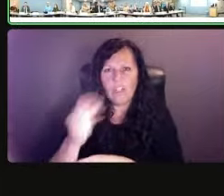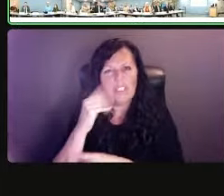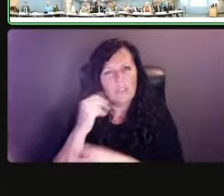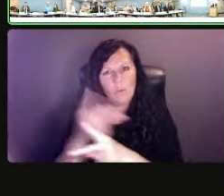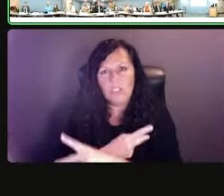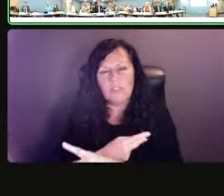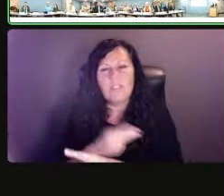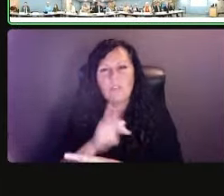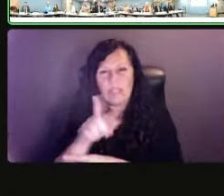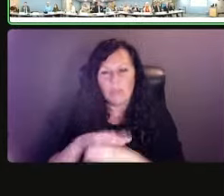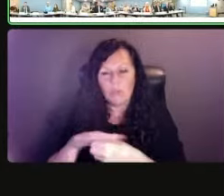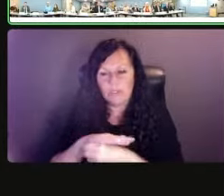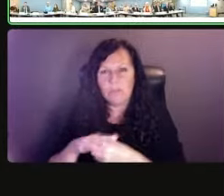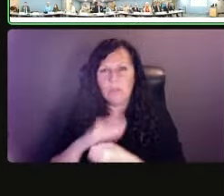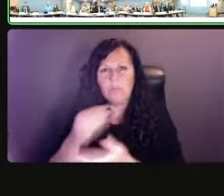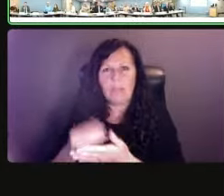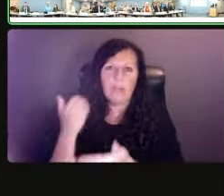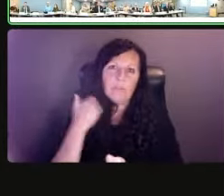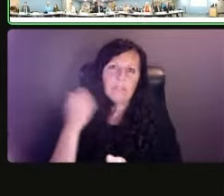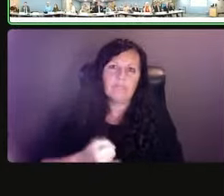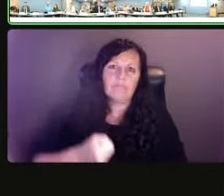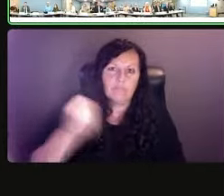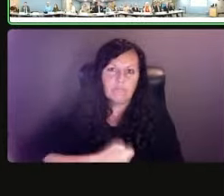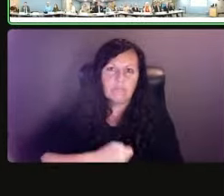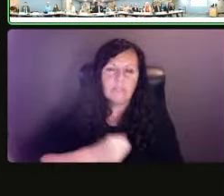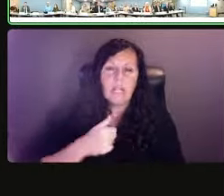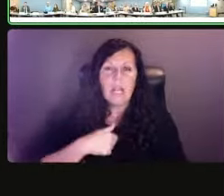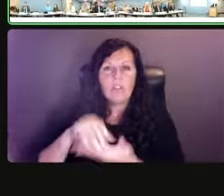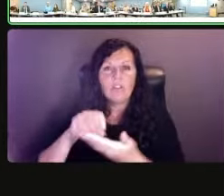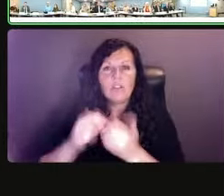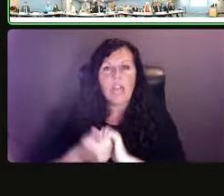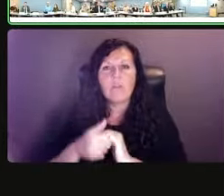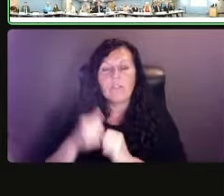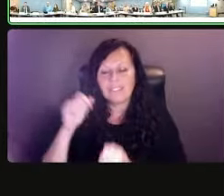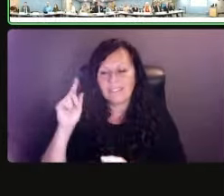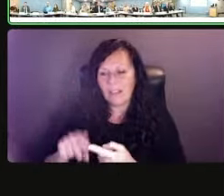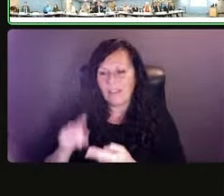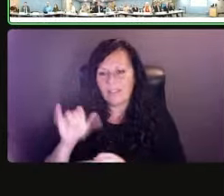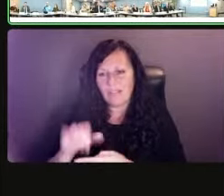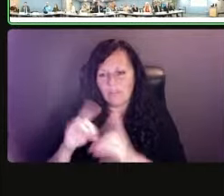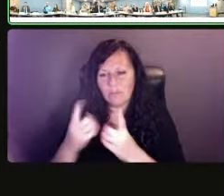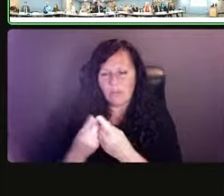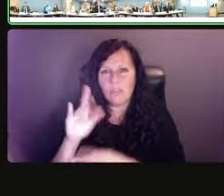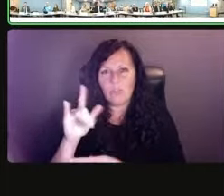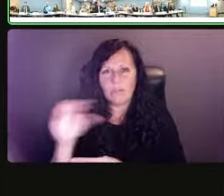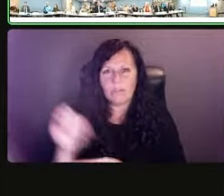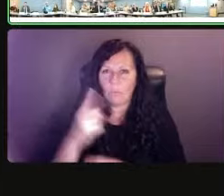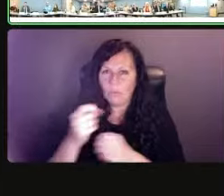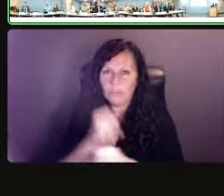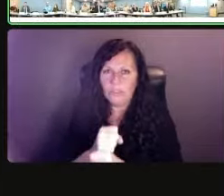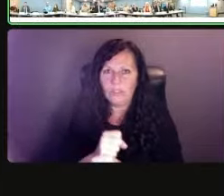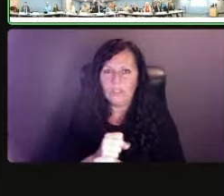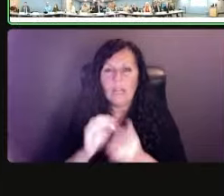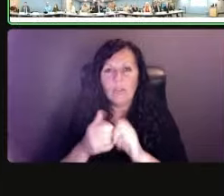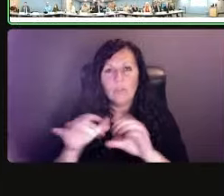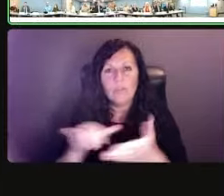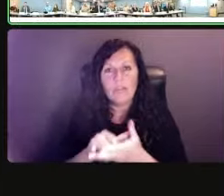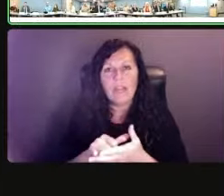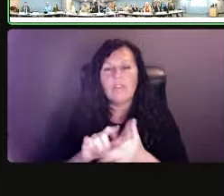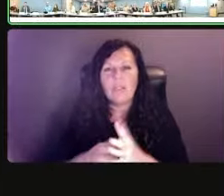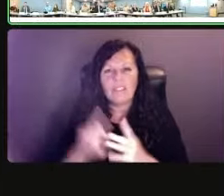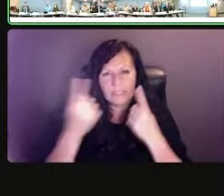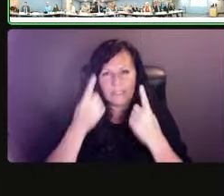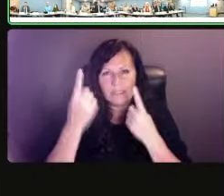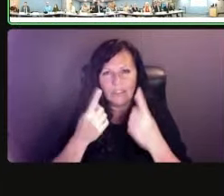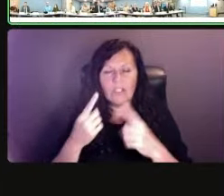bankruptcy. And I learned how to cut a police department by 25% in one fiscal year. And the way you do that is you start with these layers that you're talking about.